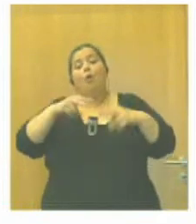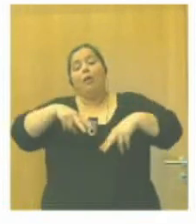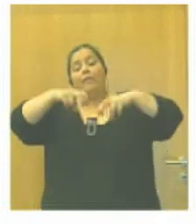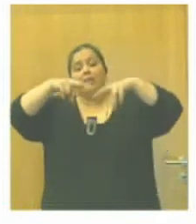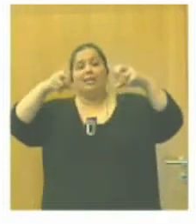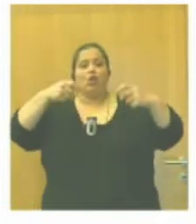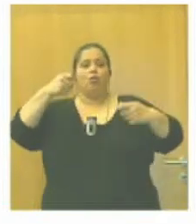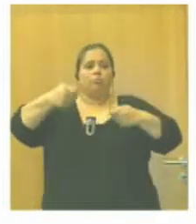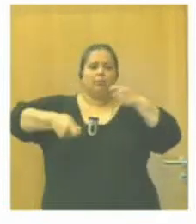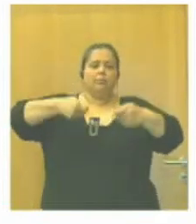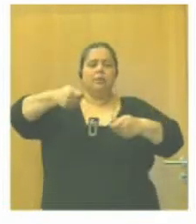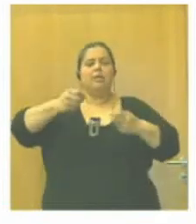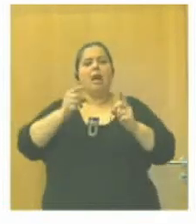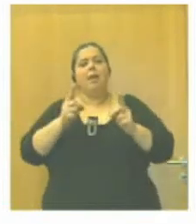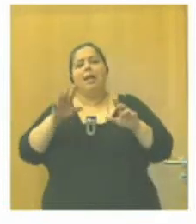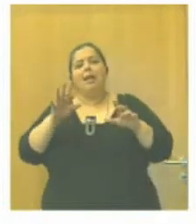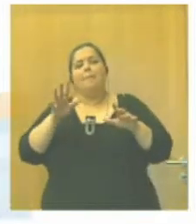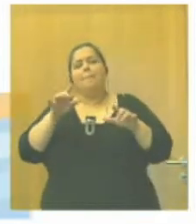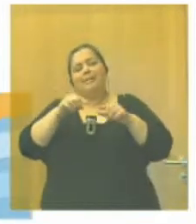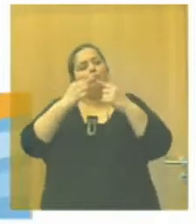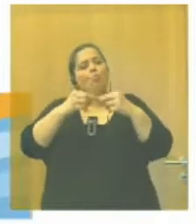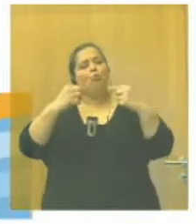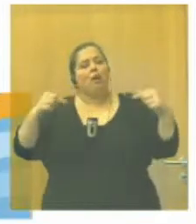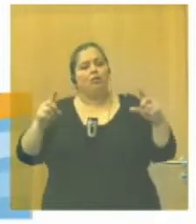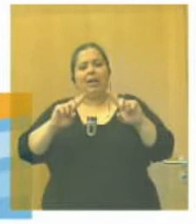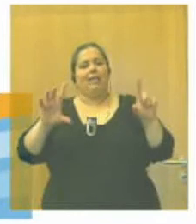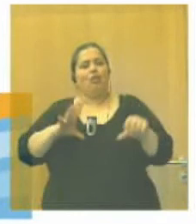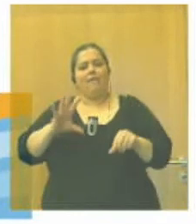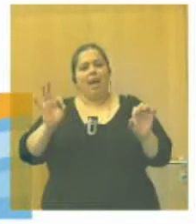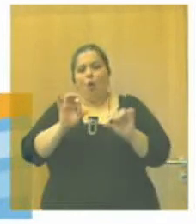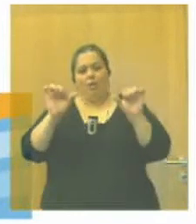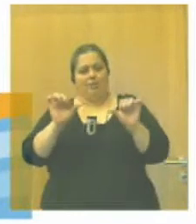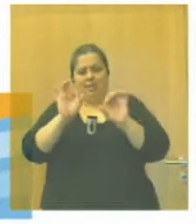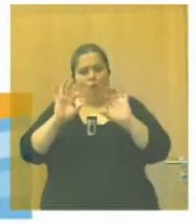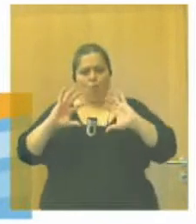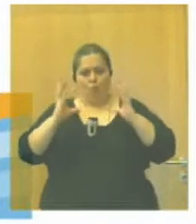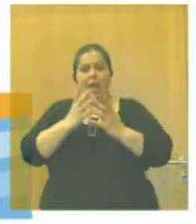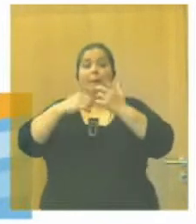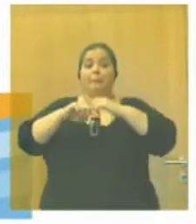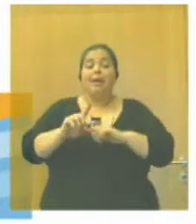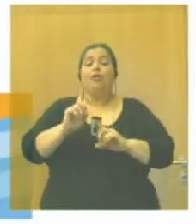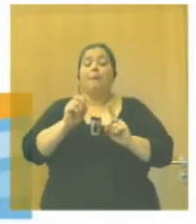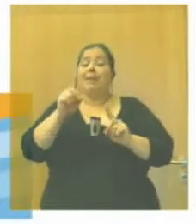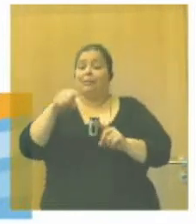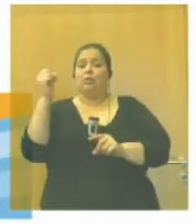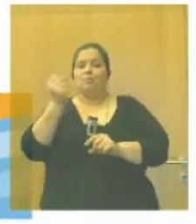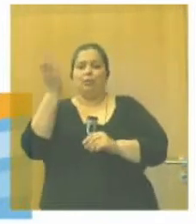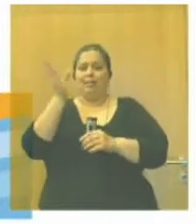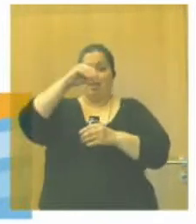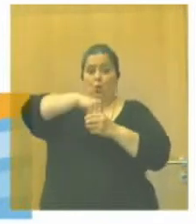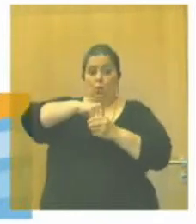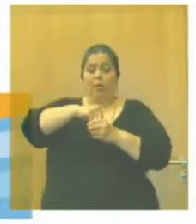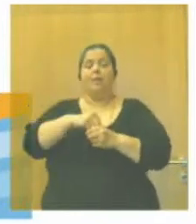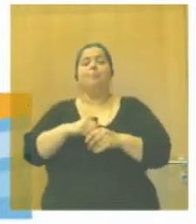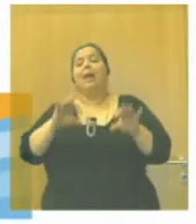things we didn't do in the global case, but that are really important to think about when you're in any specific local or national situation, so